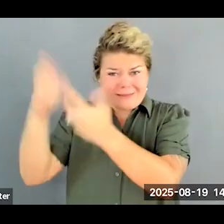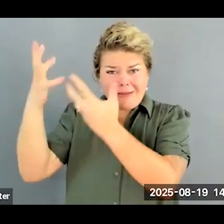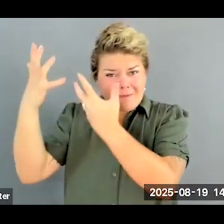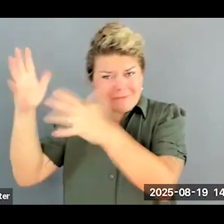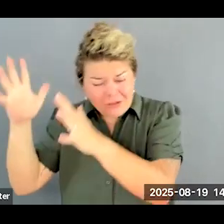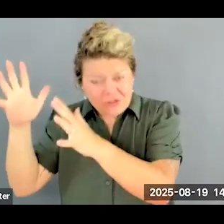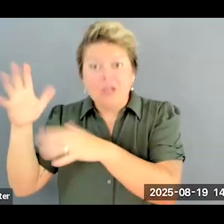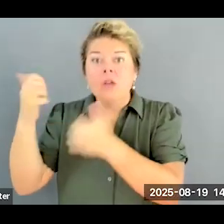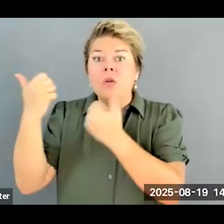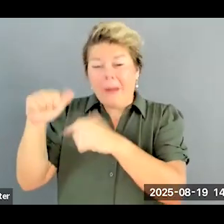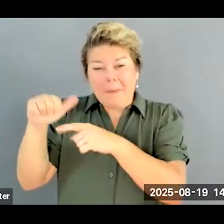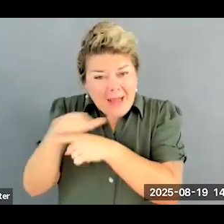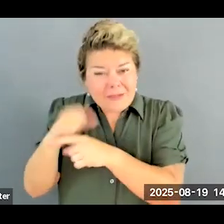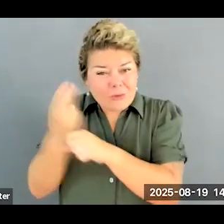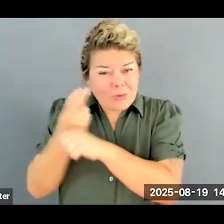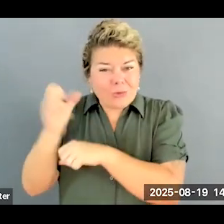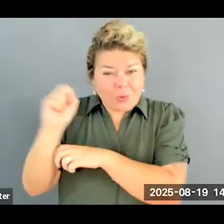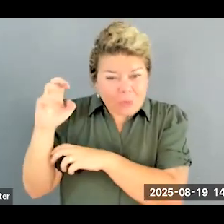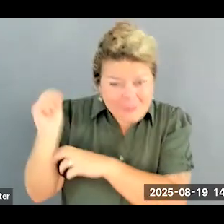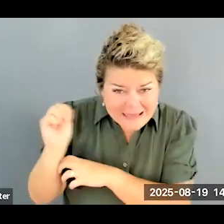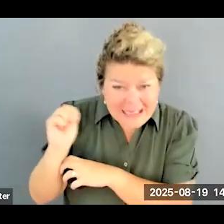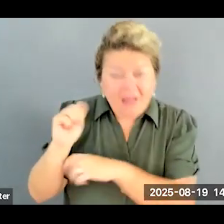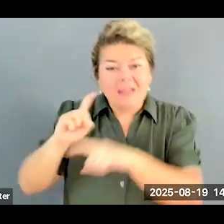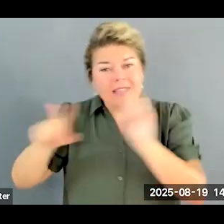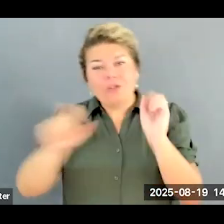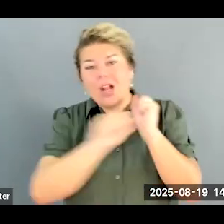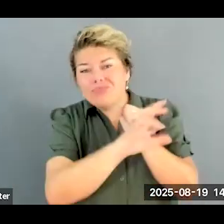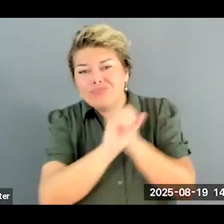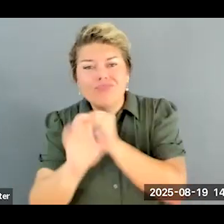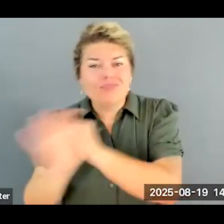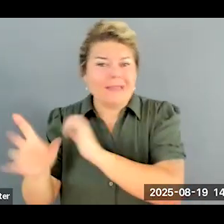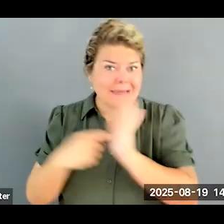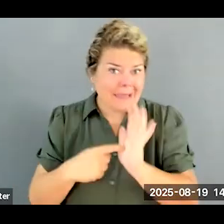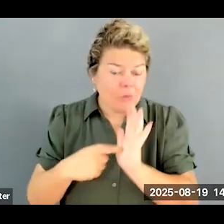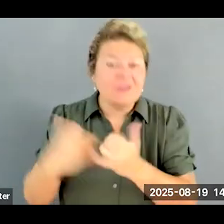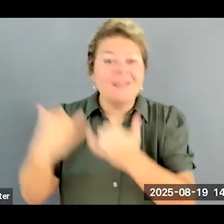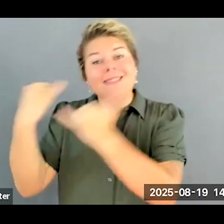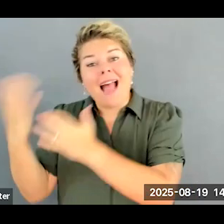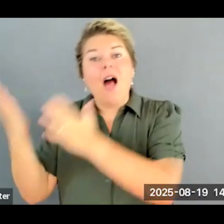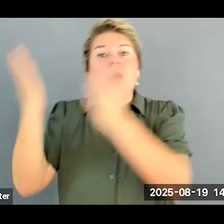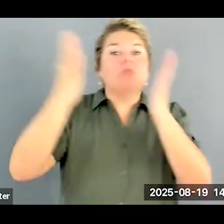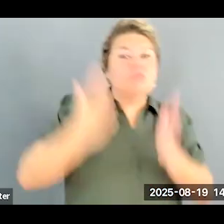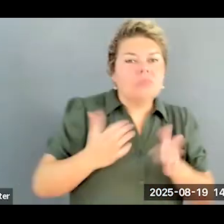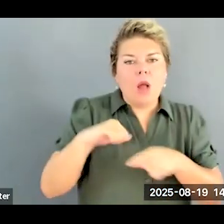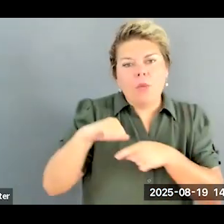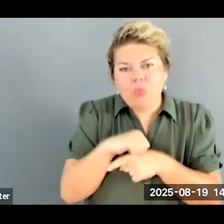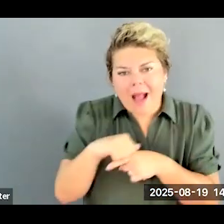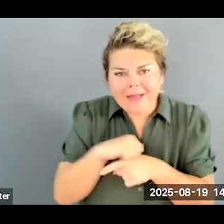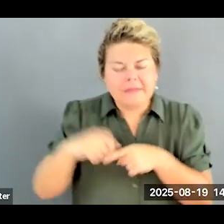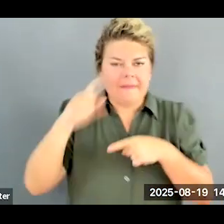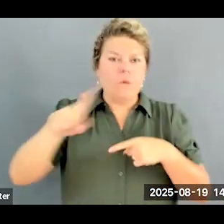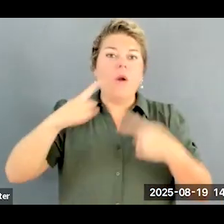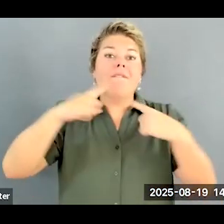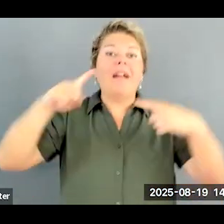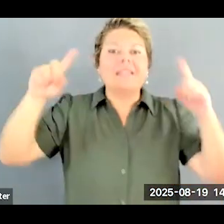text into social media and different advertising platforms, and now we've got the opportunity to go over some practice for